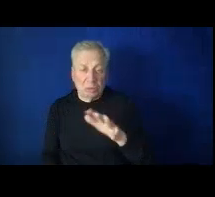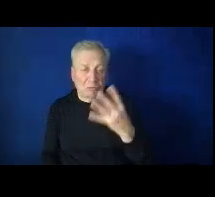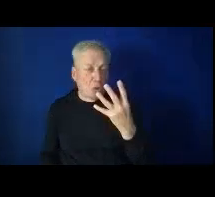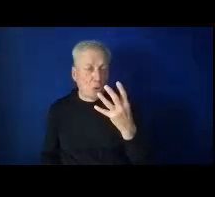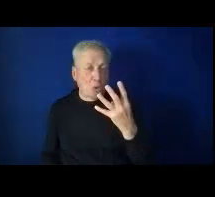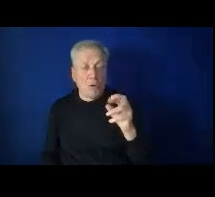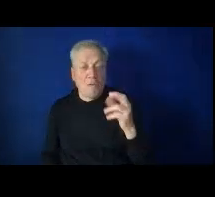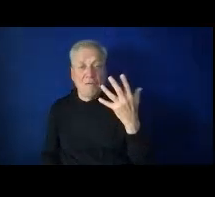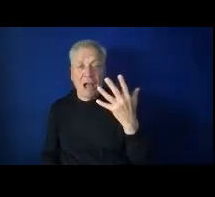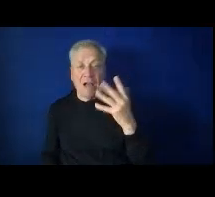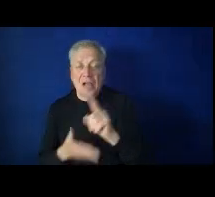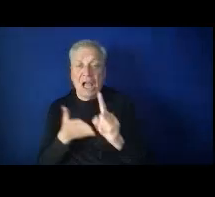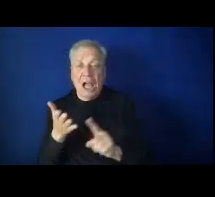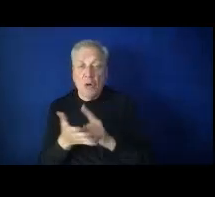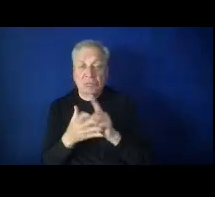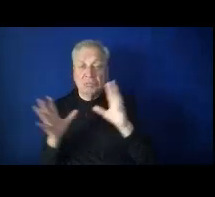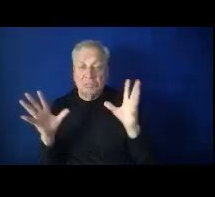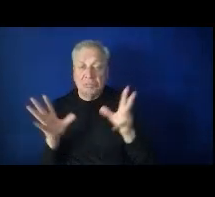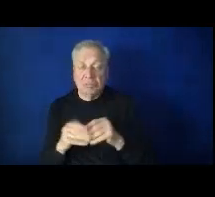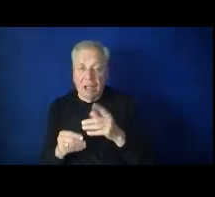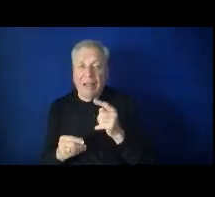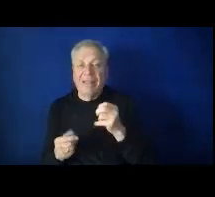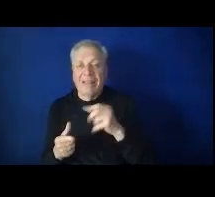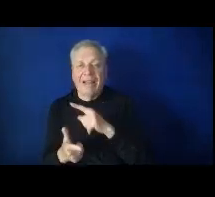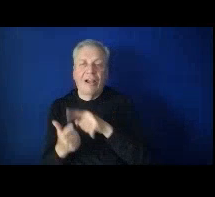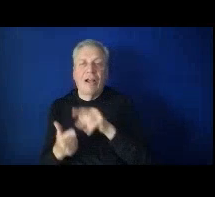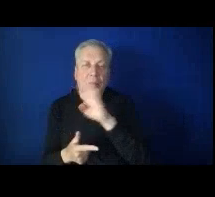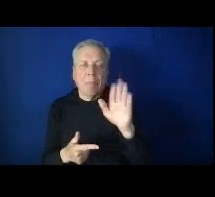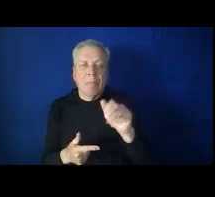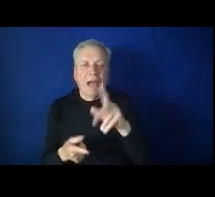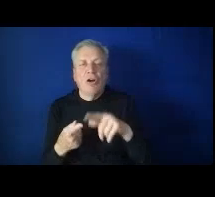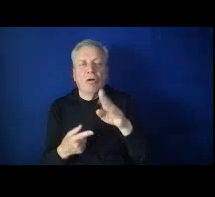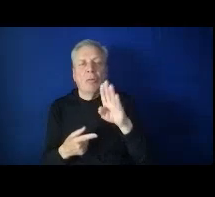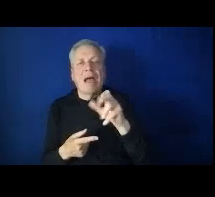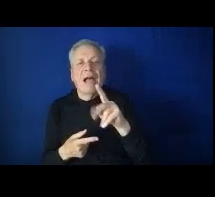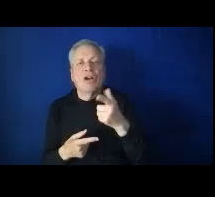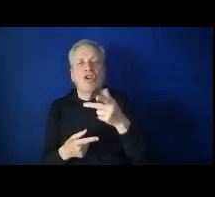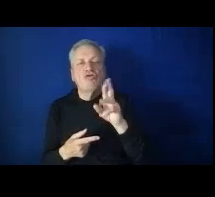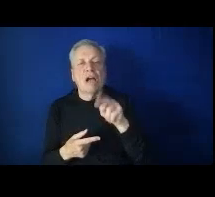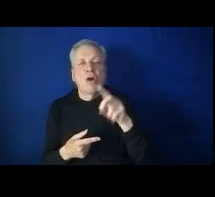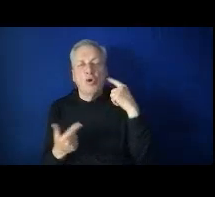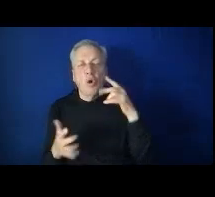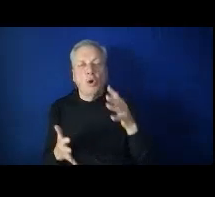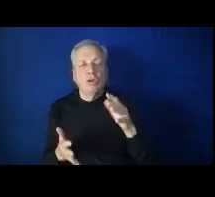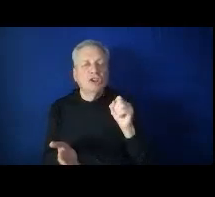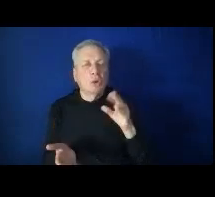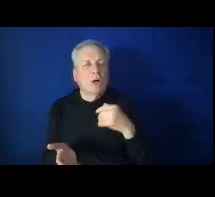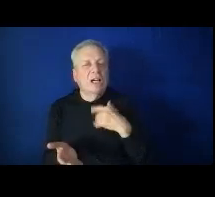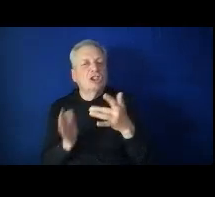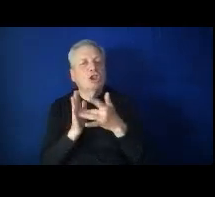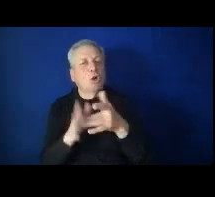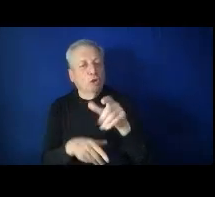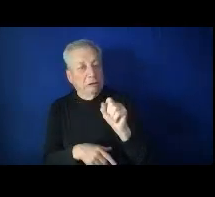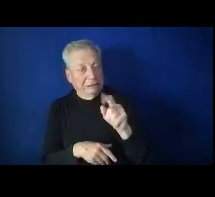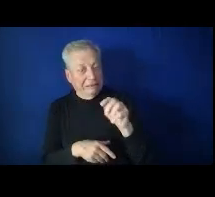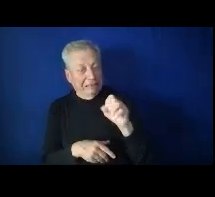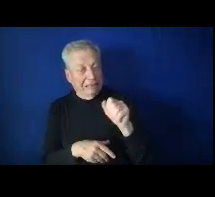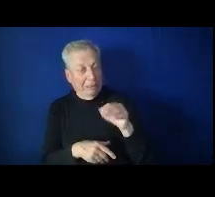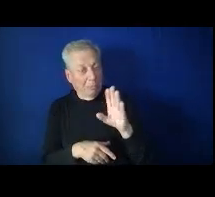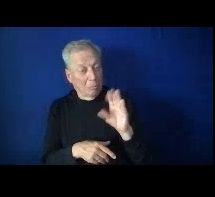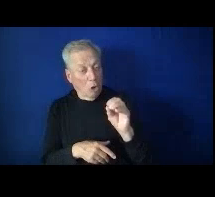hours. And then again, it goes back to background noise. So I've just shown you Steamboat, but it'd be